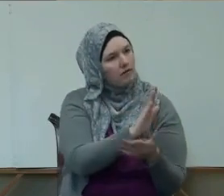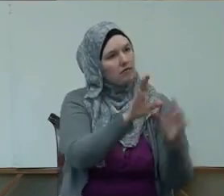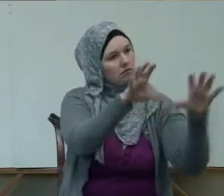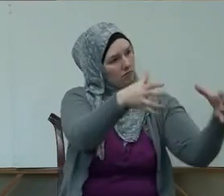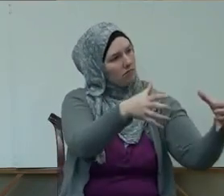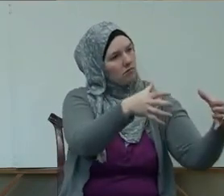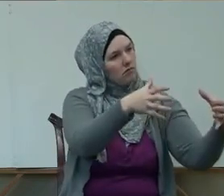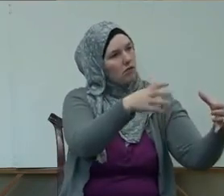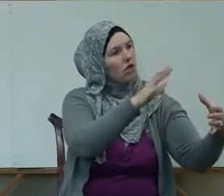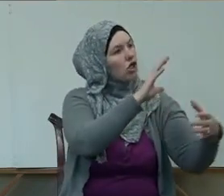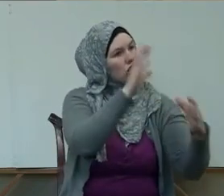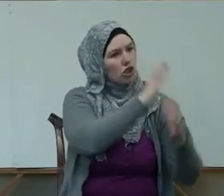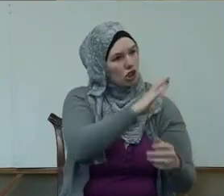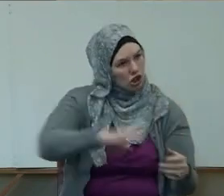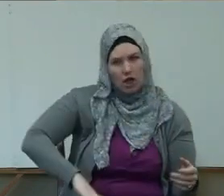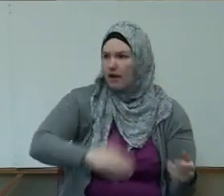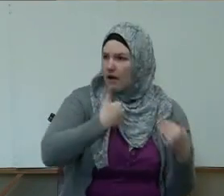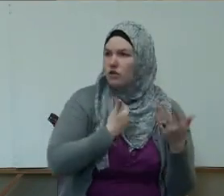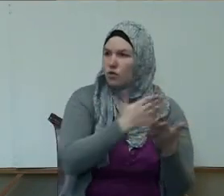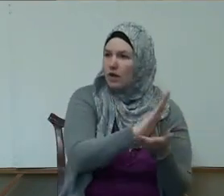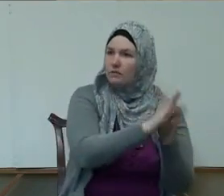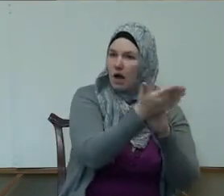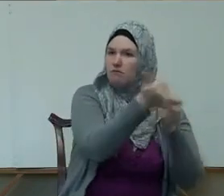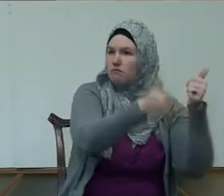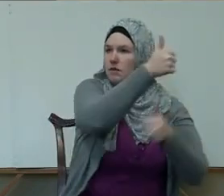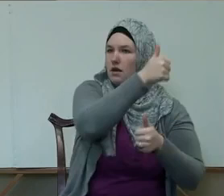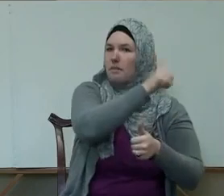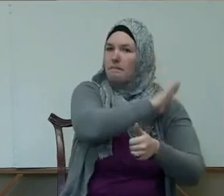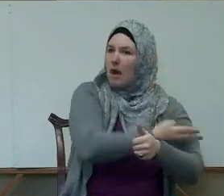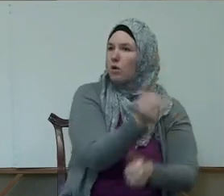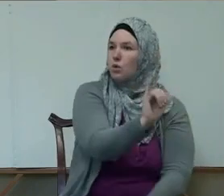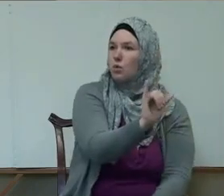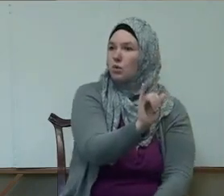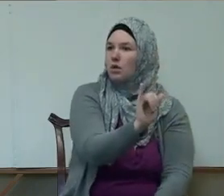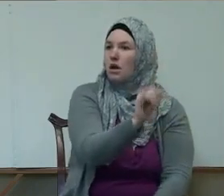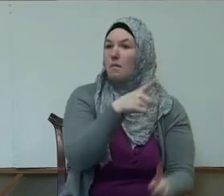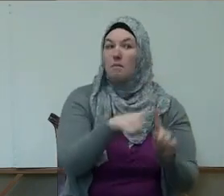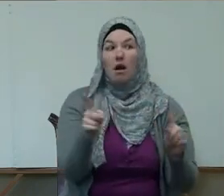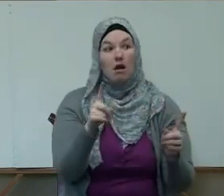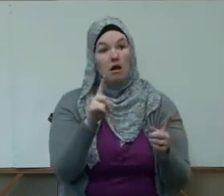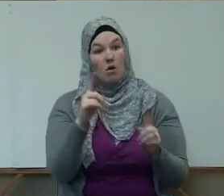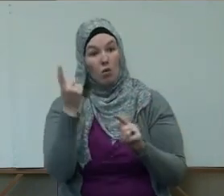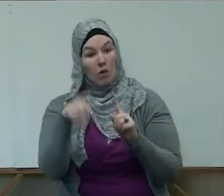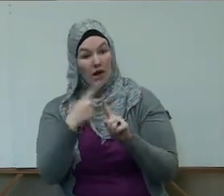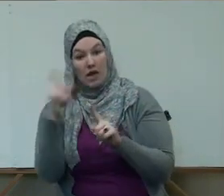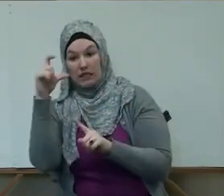in power. That is their citizenship right, and nobody should cry foul about this. But when they conspire with